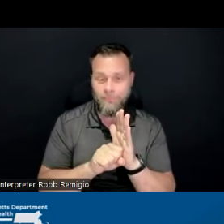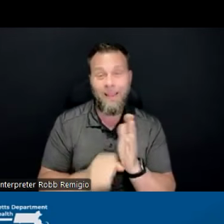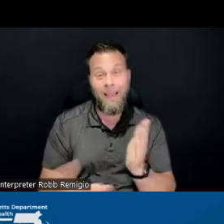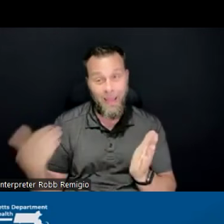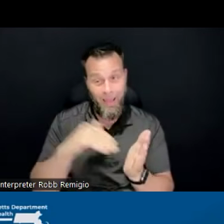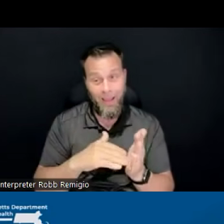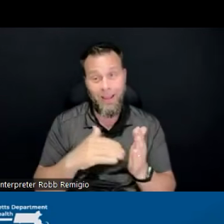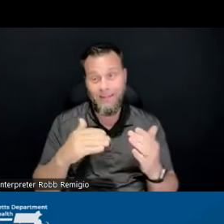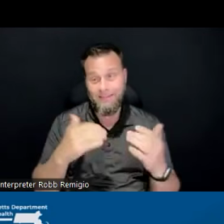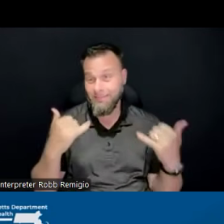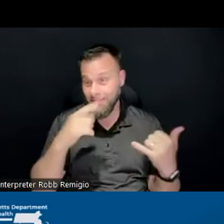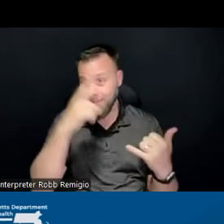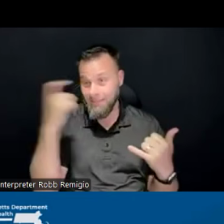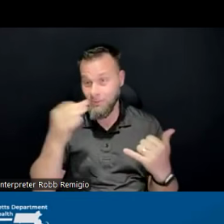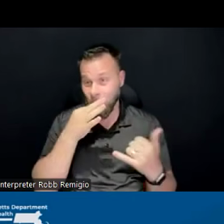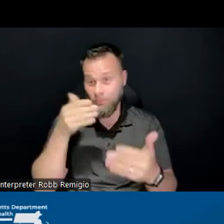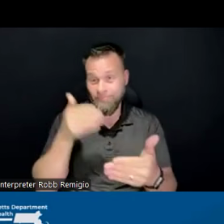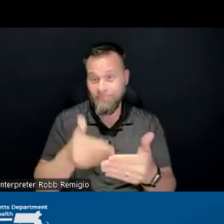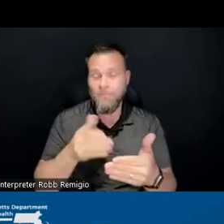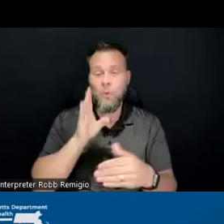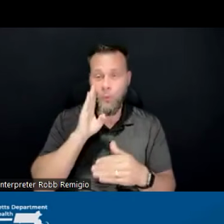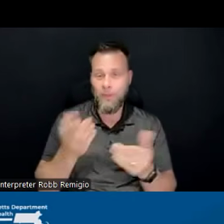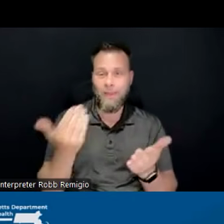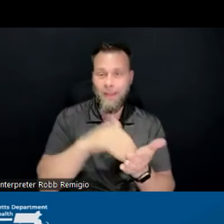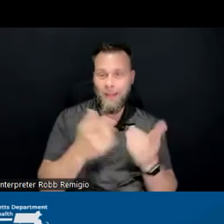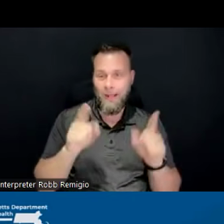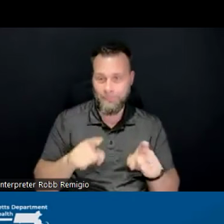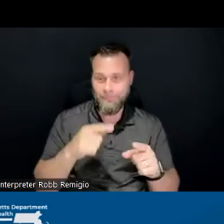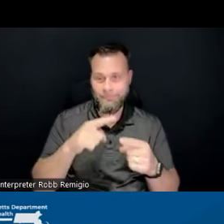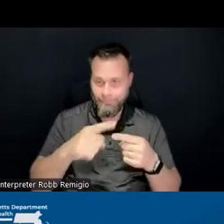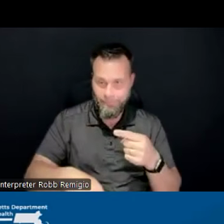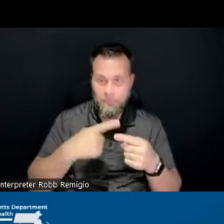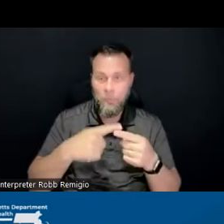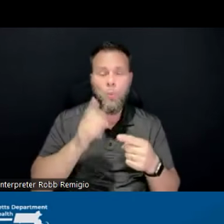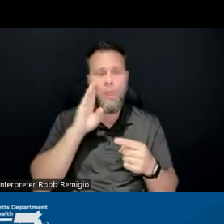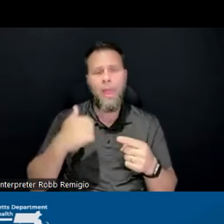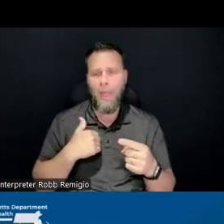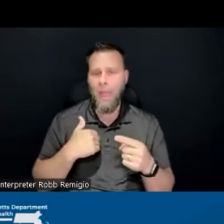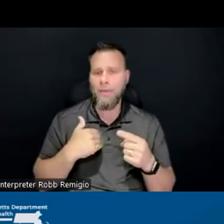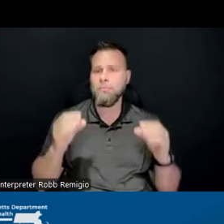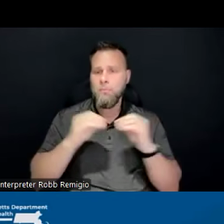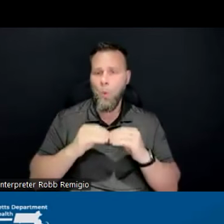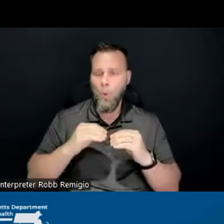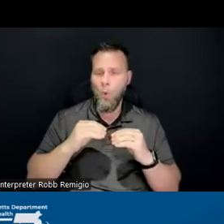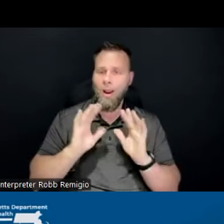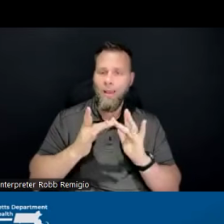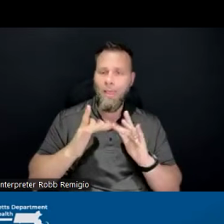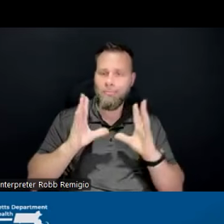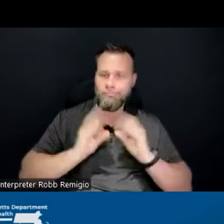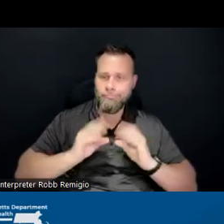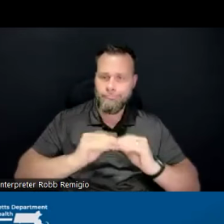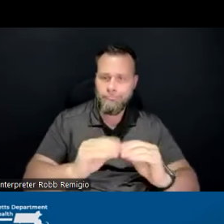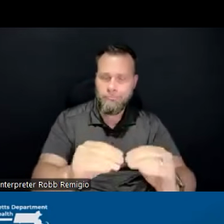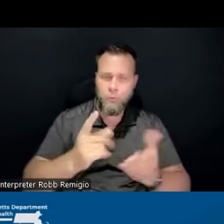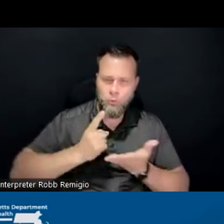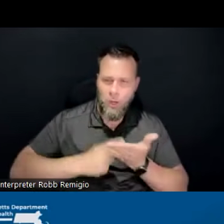summer. So we are going to have a couple webinars where we talk much more in depth about what this process of